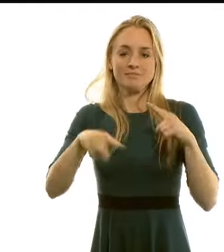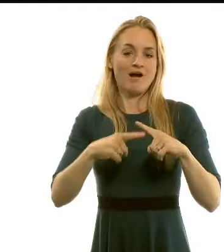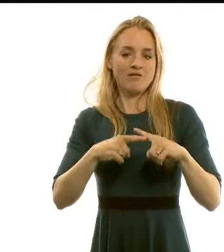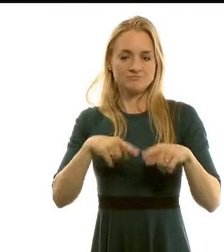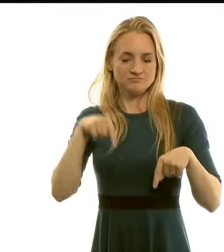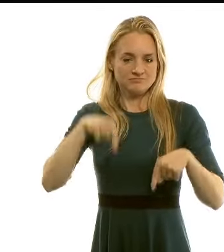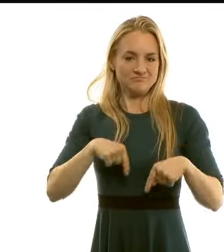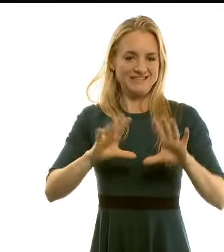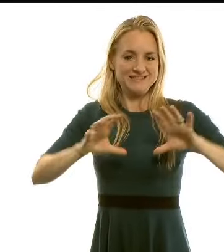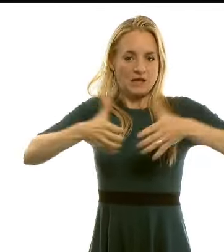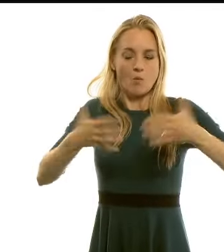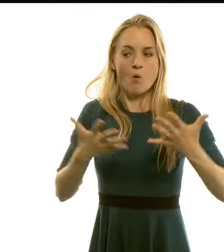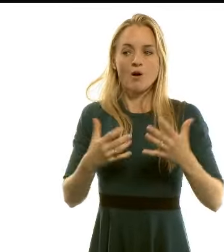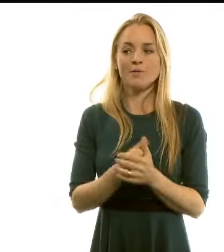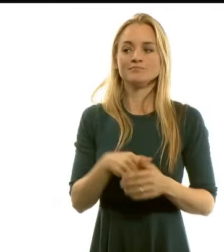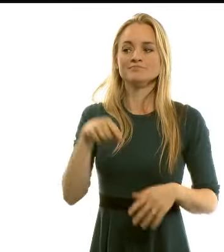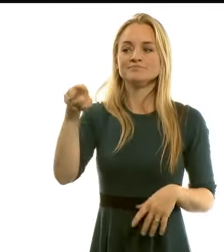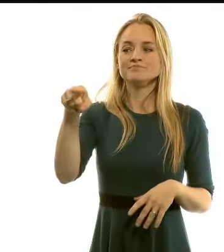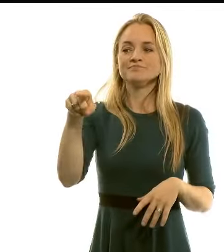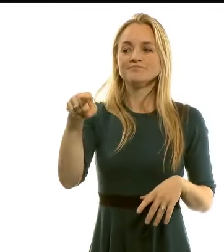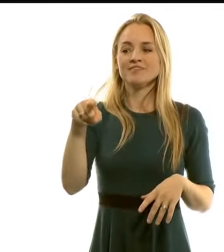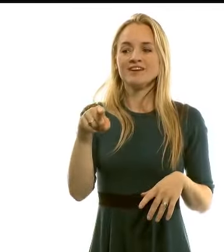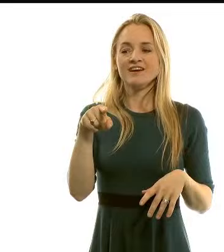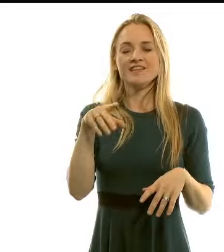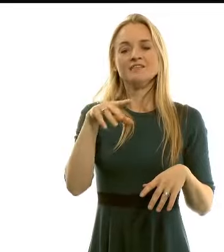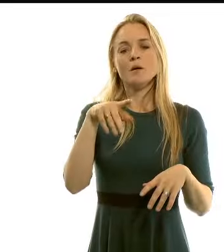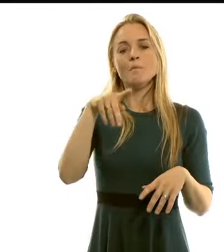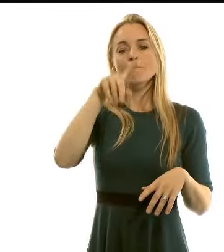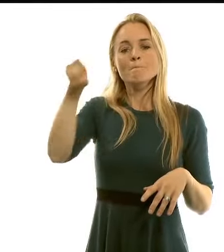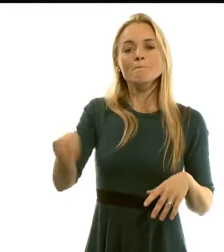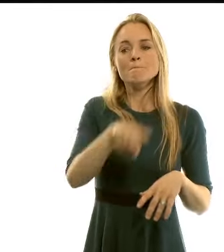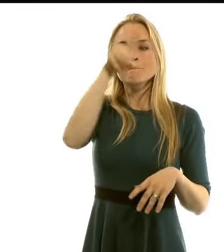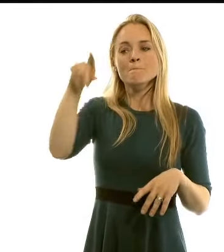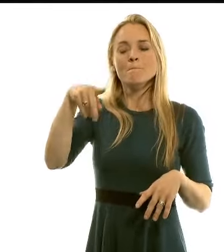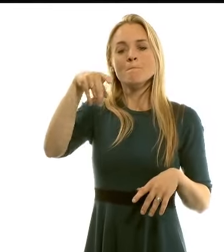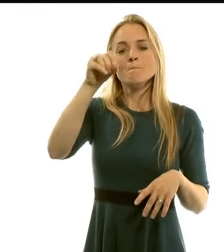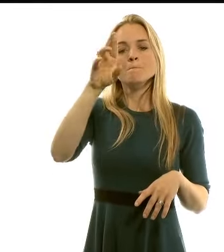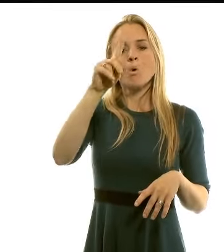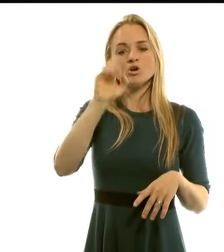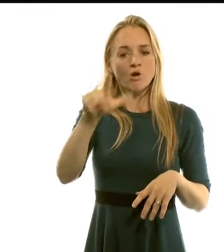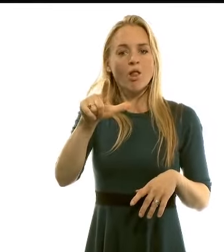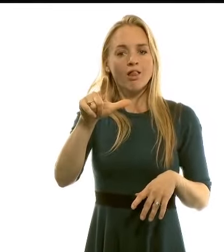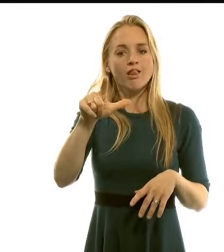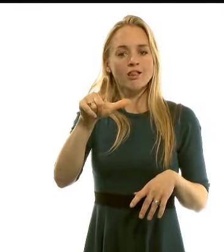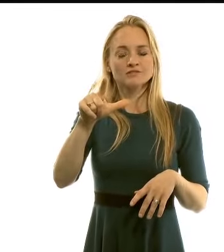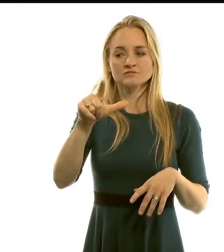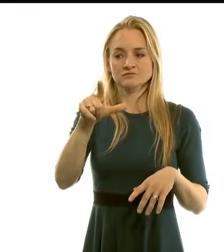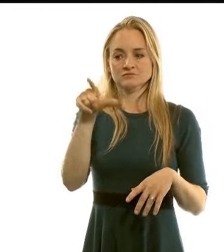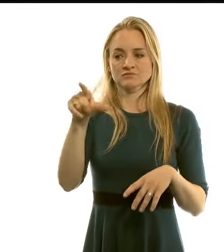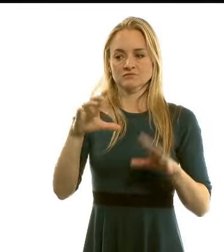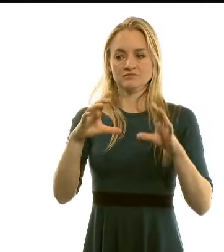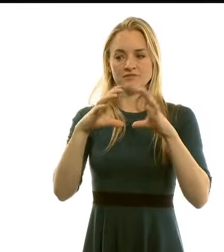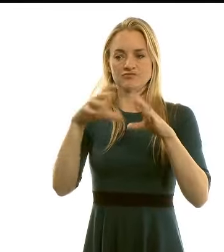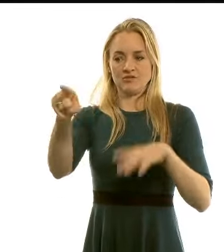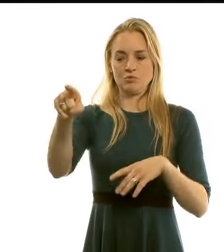is these actual sling ring portal chunks that we've got. So there's 3 of these chunks that we have throughout the model, and they pop